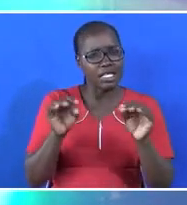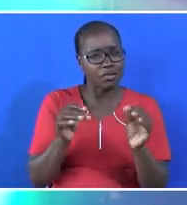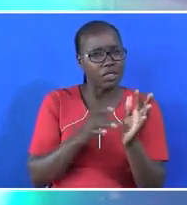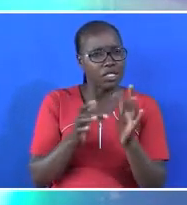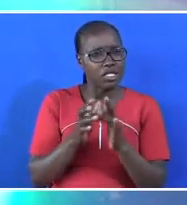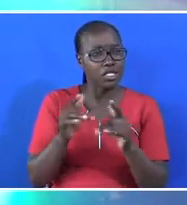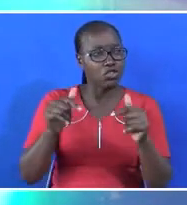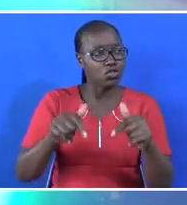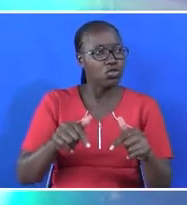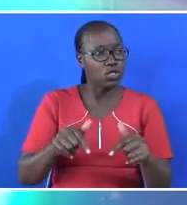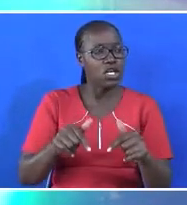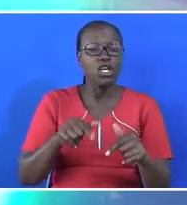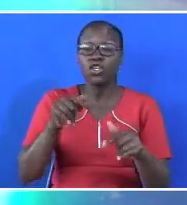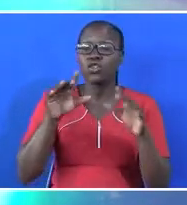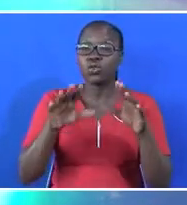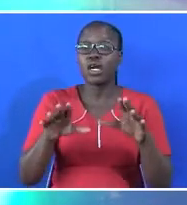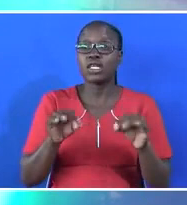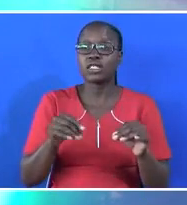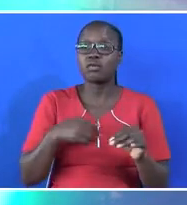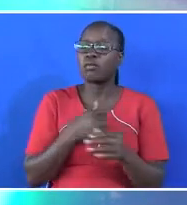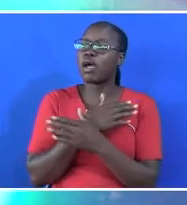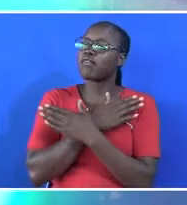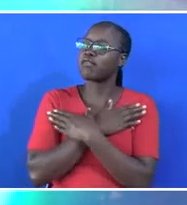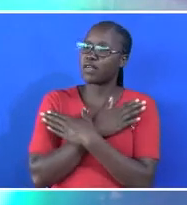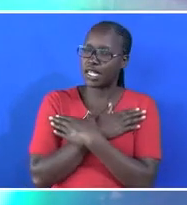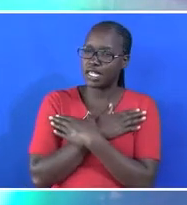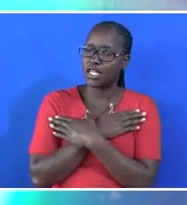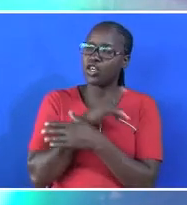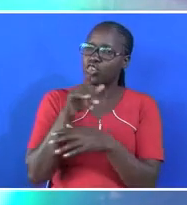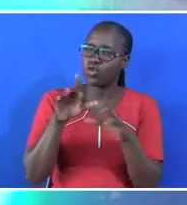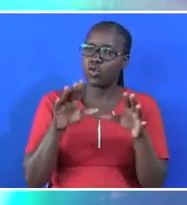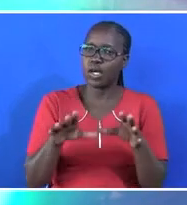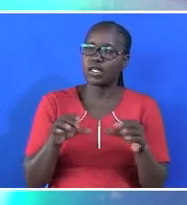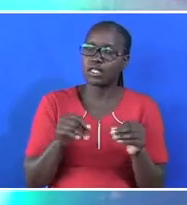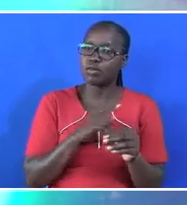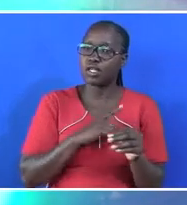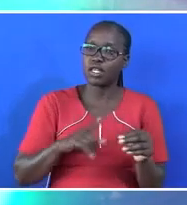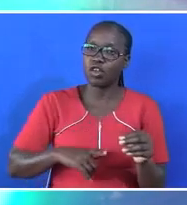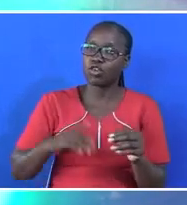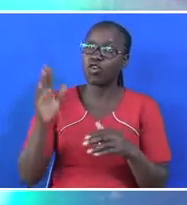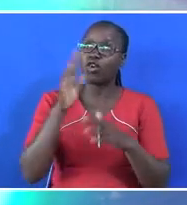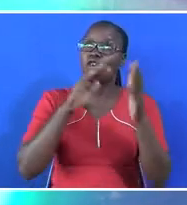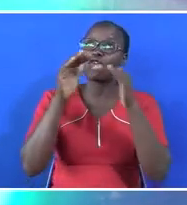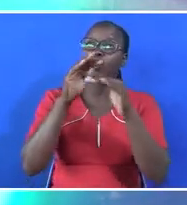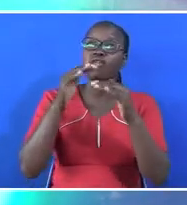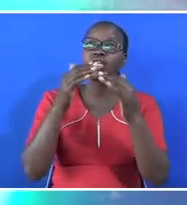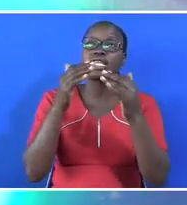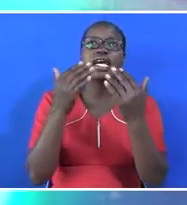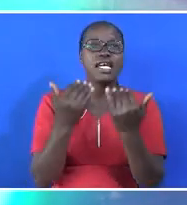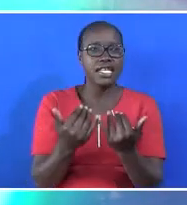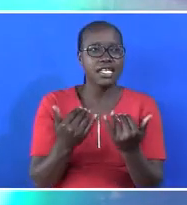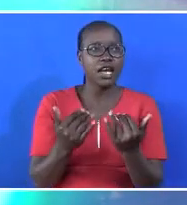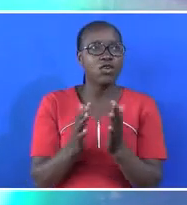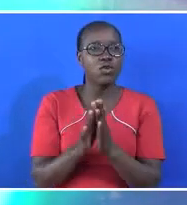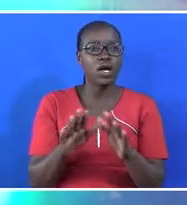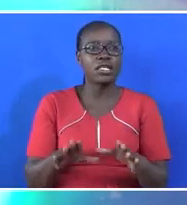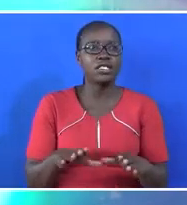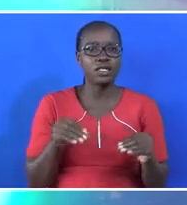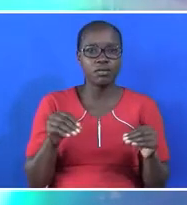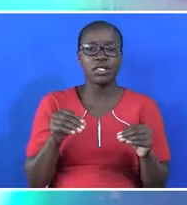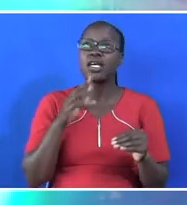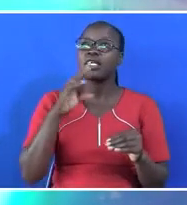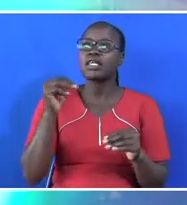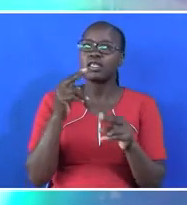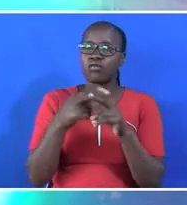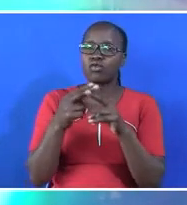today? Would you accept, my friend? Would you accept the Lord of heaven and earth? Would you accept him who is